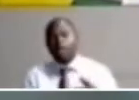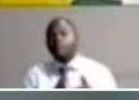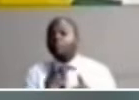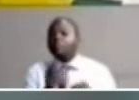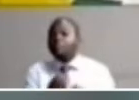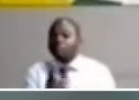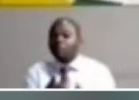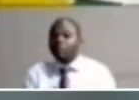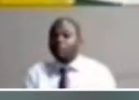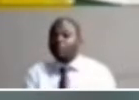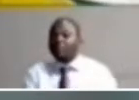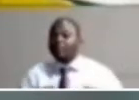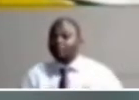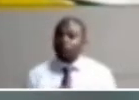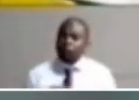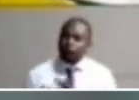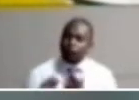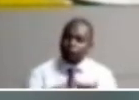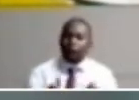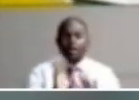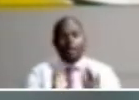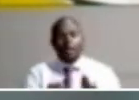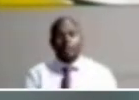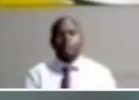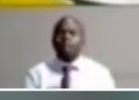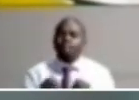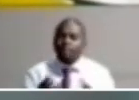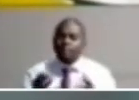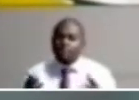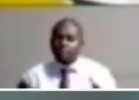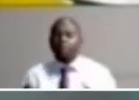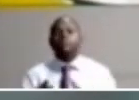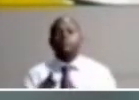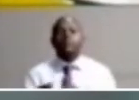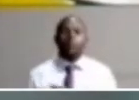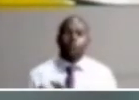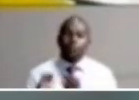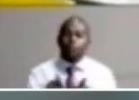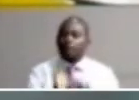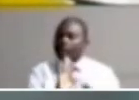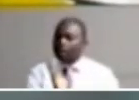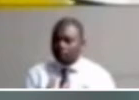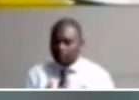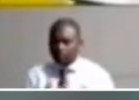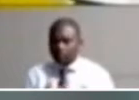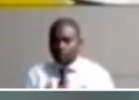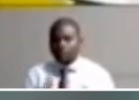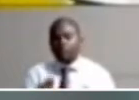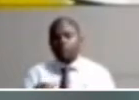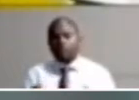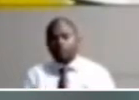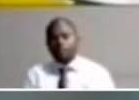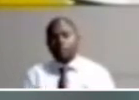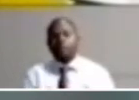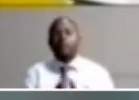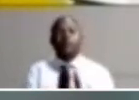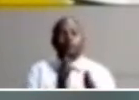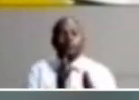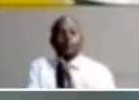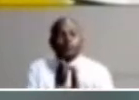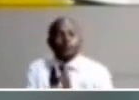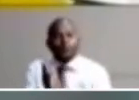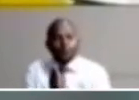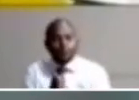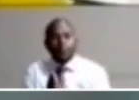should not be allowed, should not allow a large number of people to congregate there and form lines